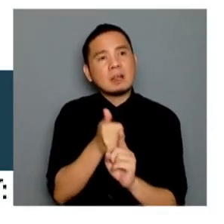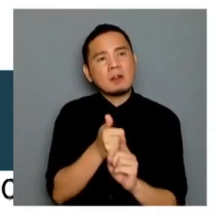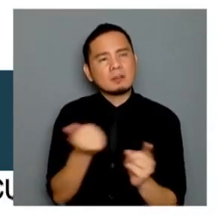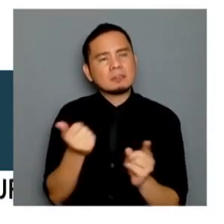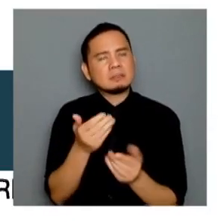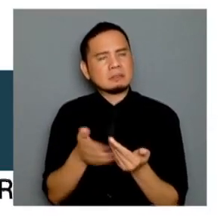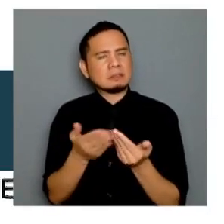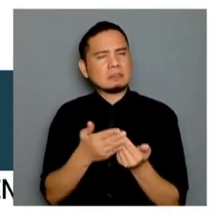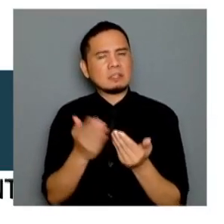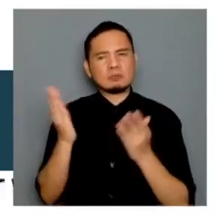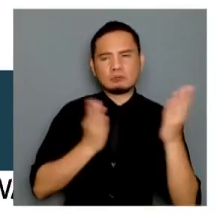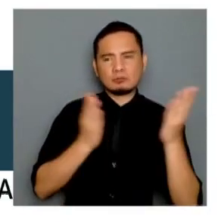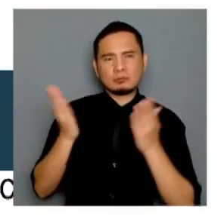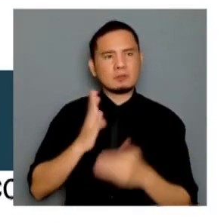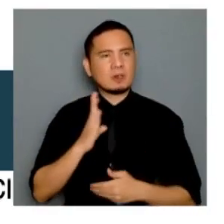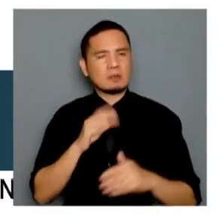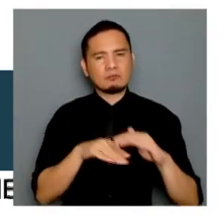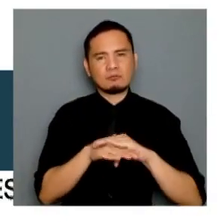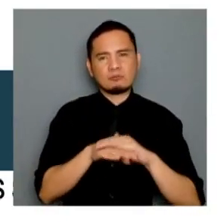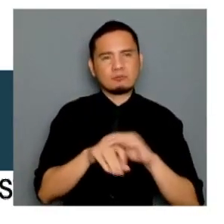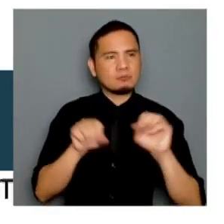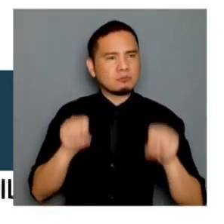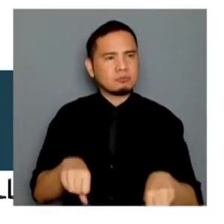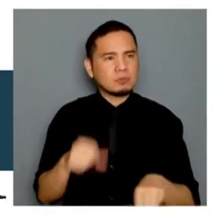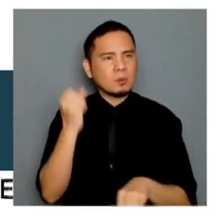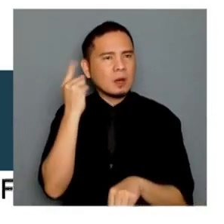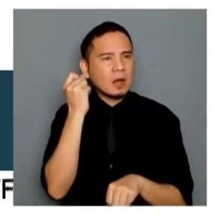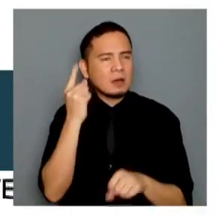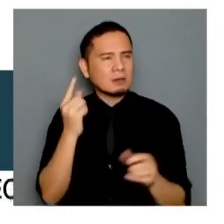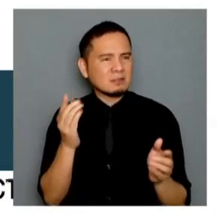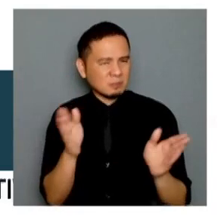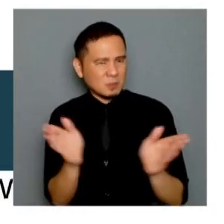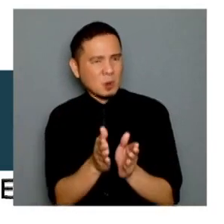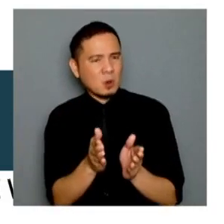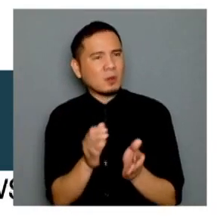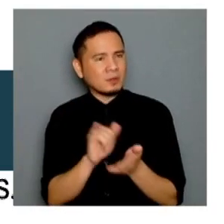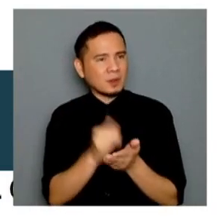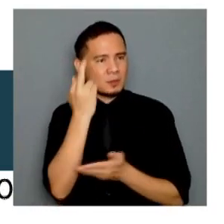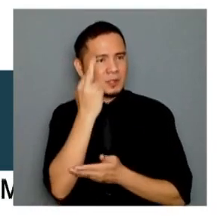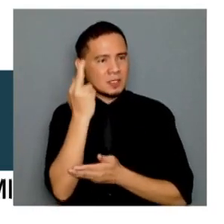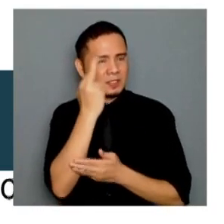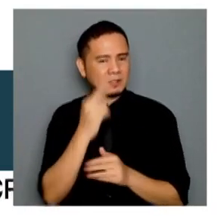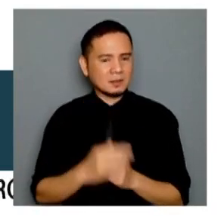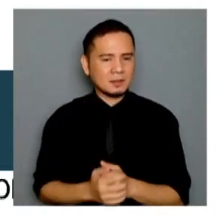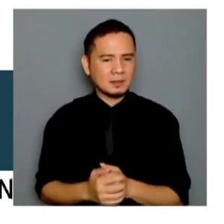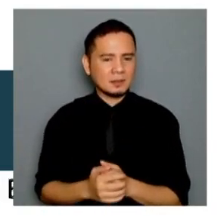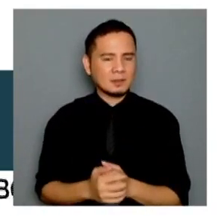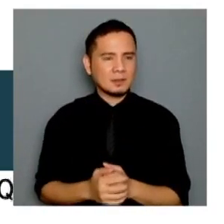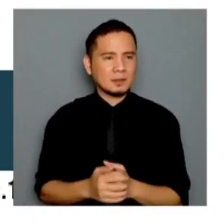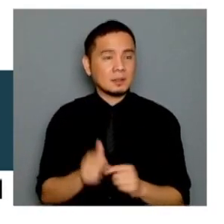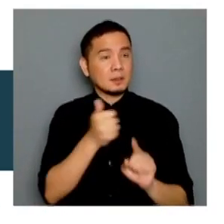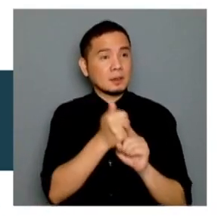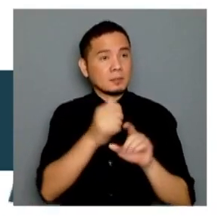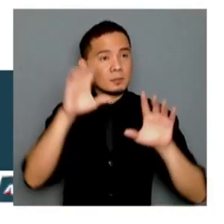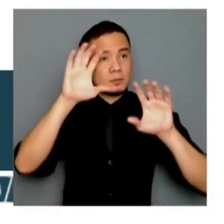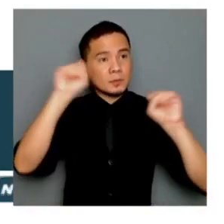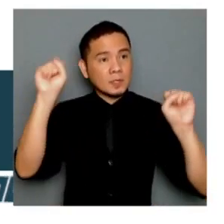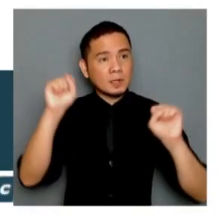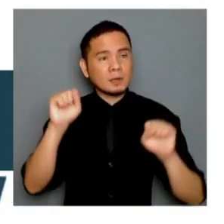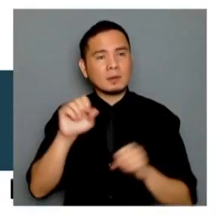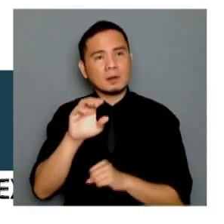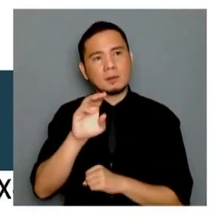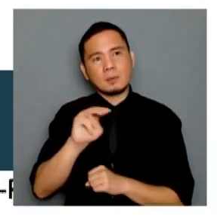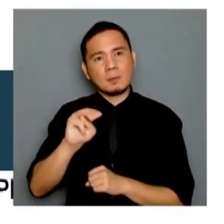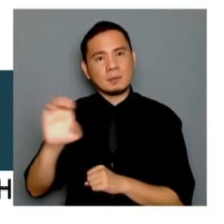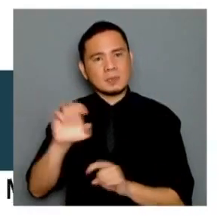that your constituents need precisely because it is small. Being the president of the Metro Manila Council, that's a different